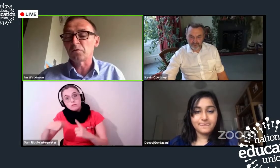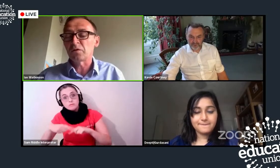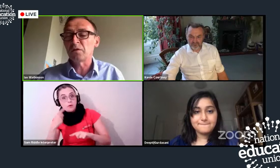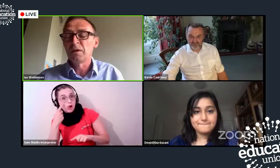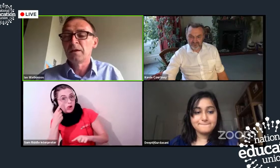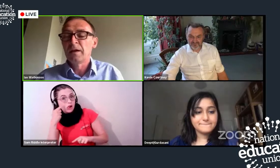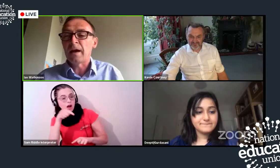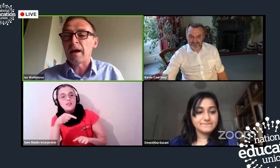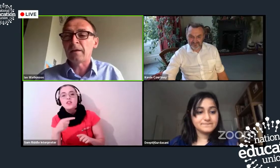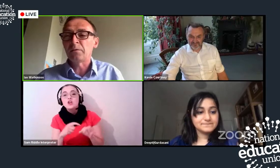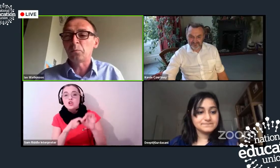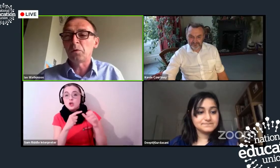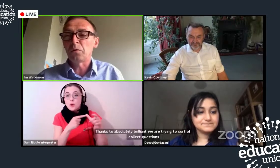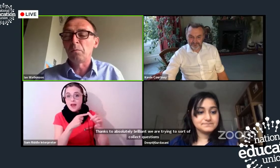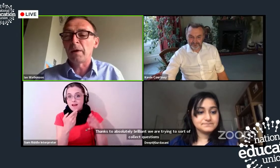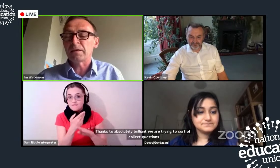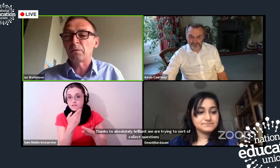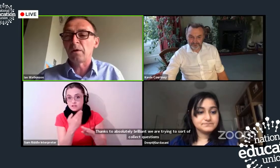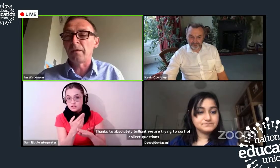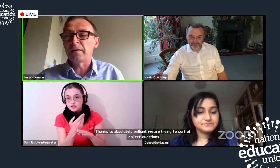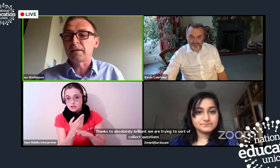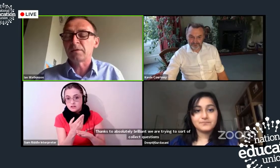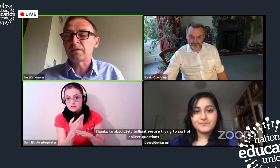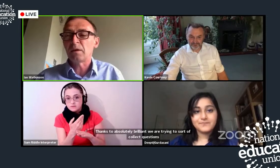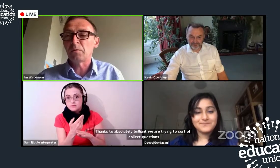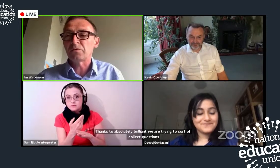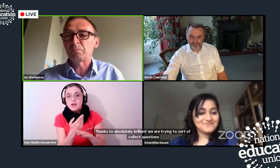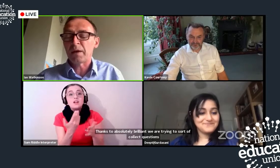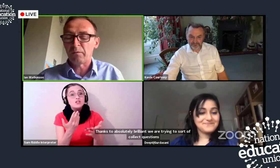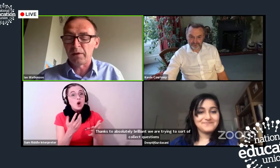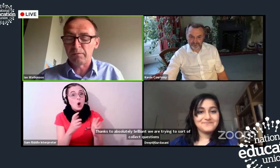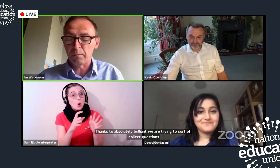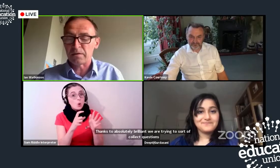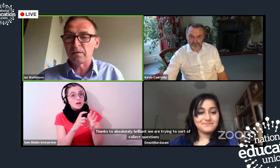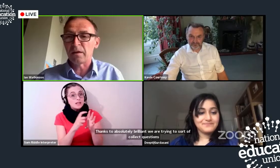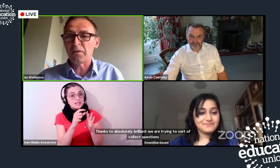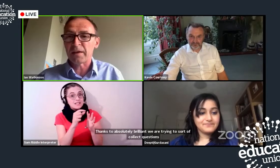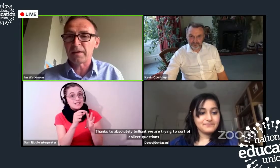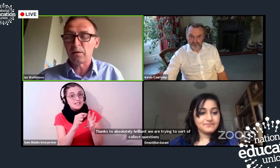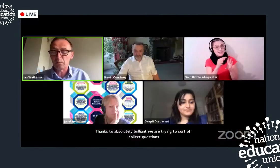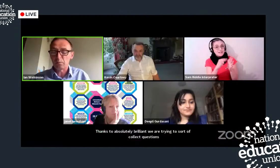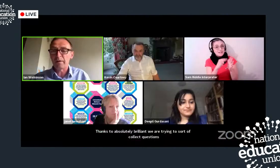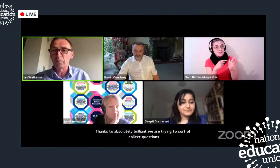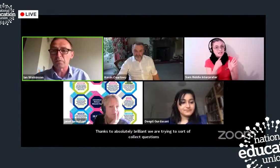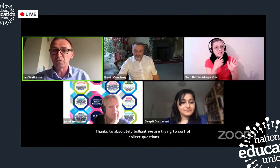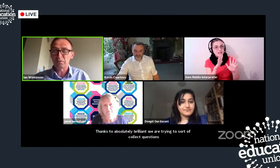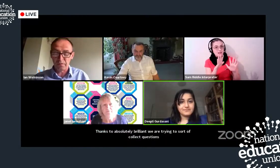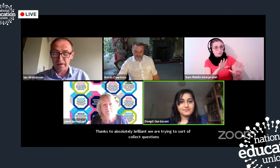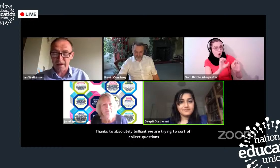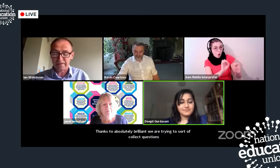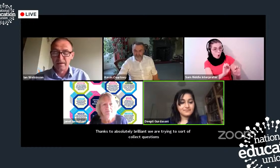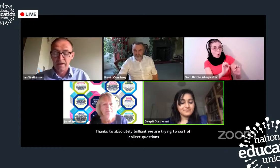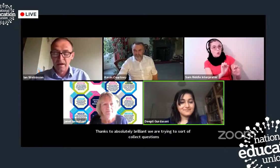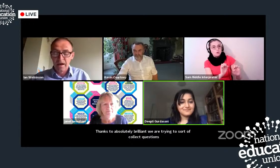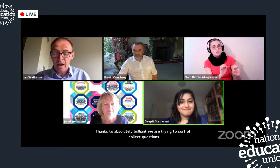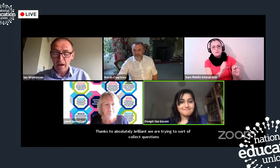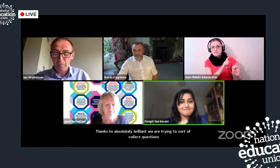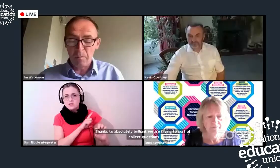that function, and we'll come back to you on that, Deepti. So much powerful information there. Thank you very much for